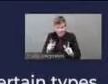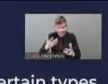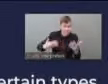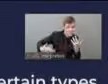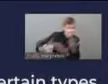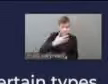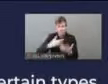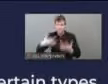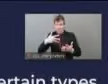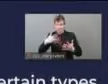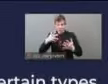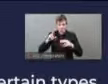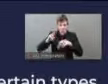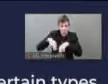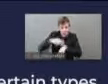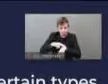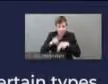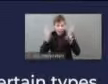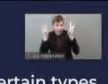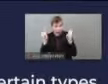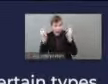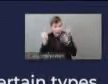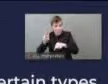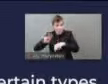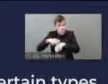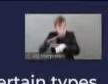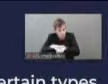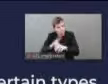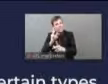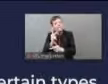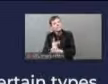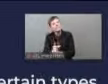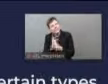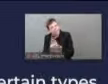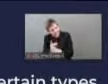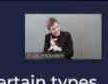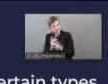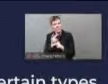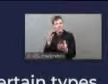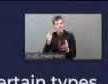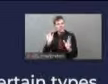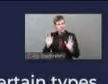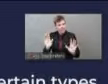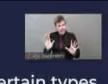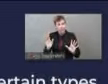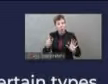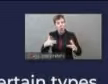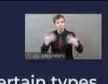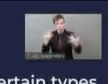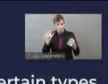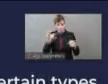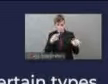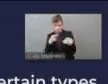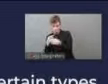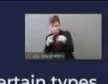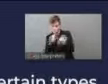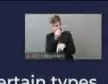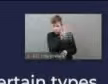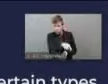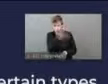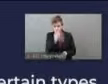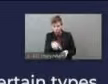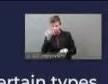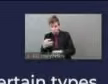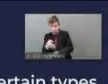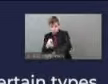this pandemic. I believe that this is welcome news, and it is a sign of incredible